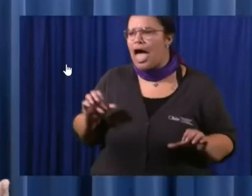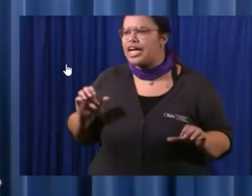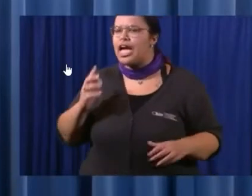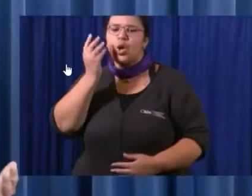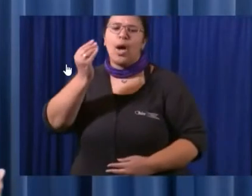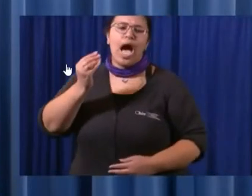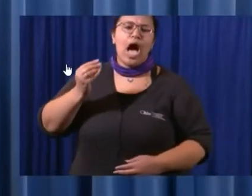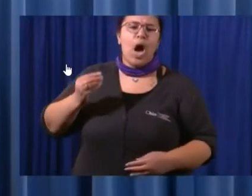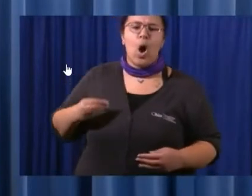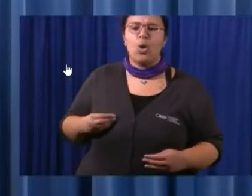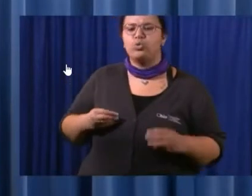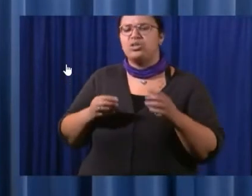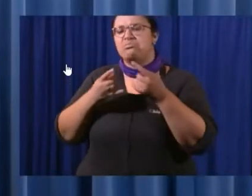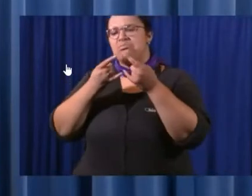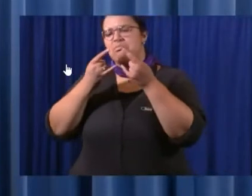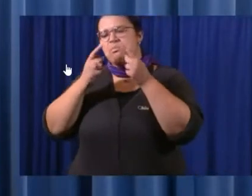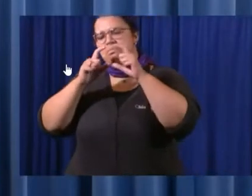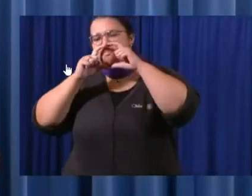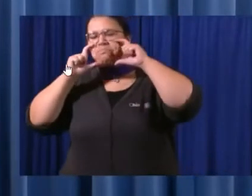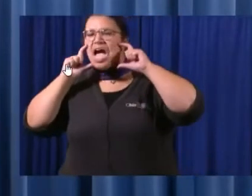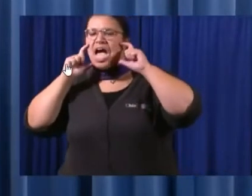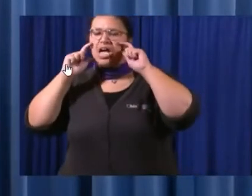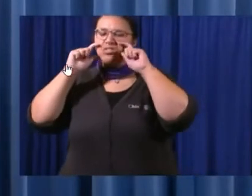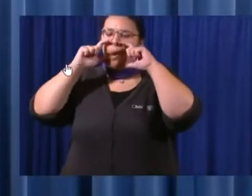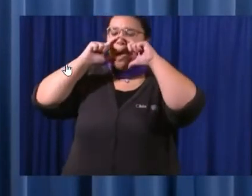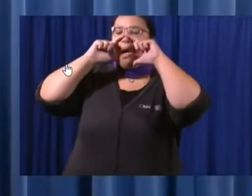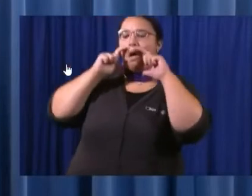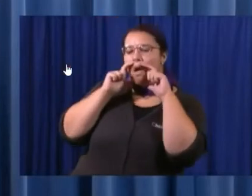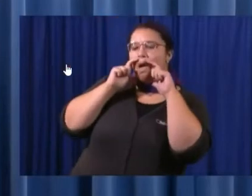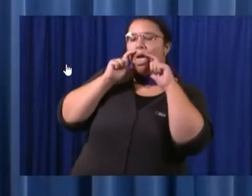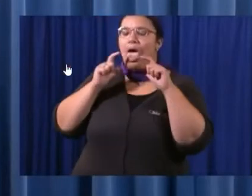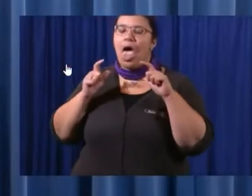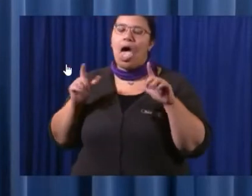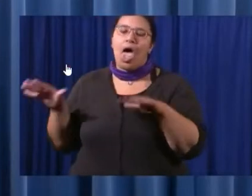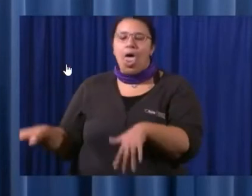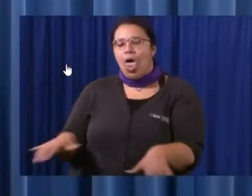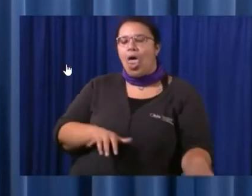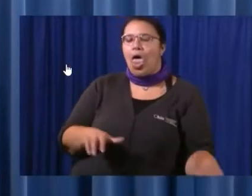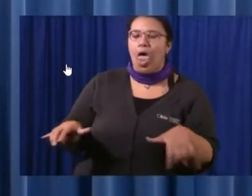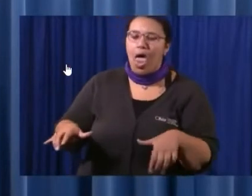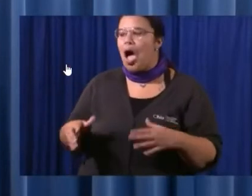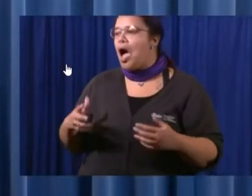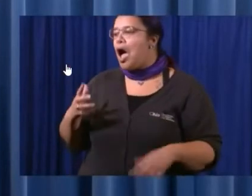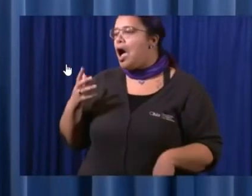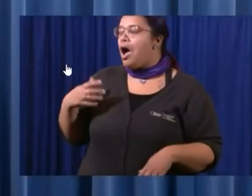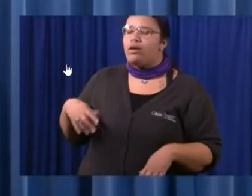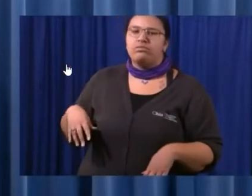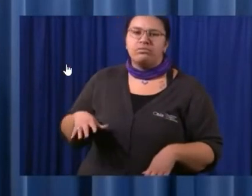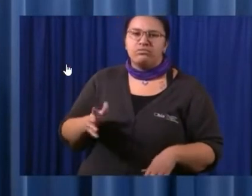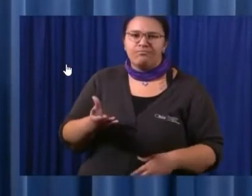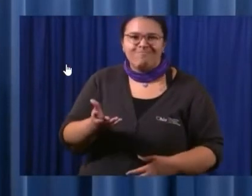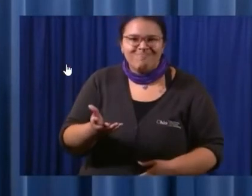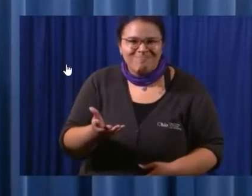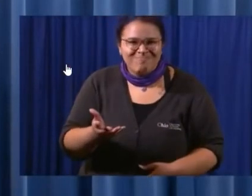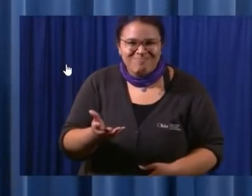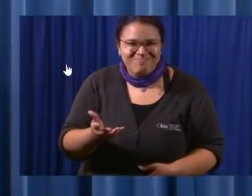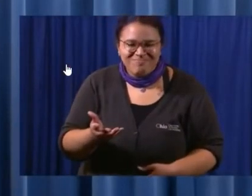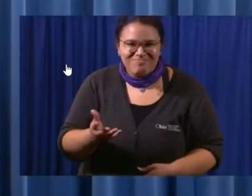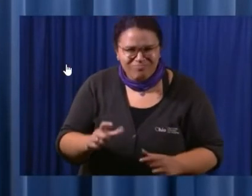go out and a number of members of your family are together. It's summer. We can be outside. Be outside.